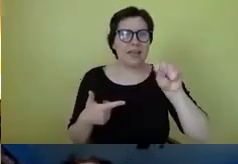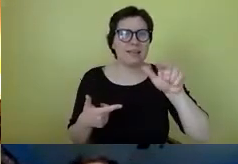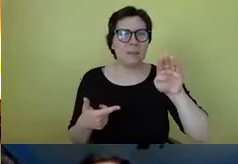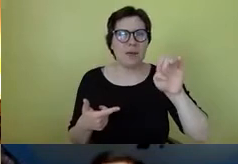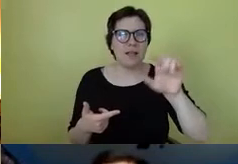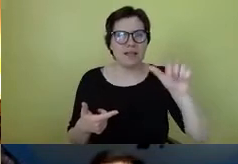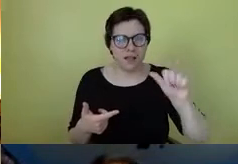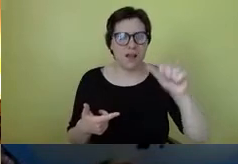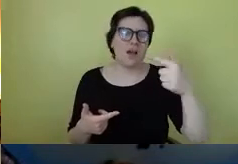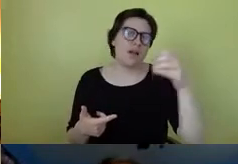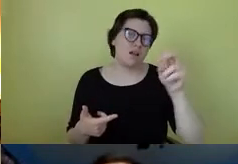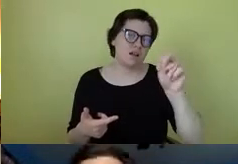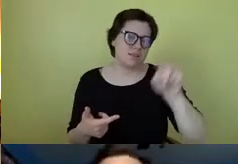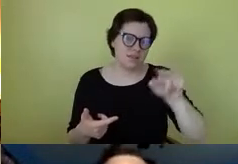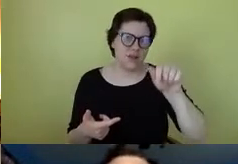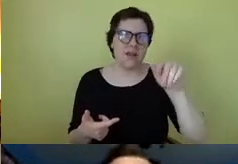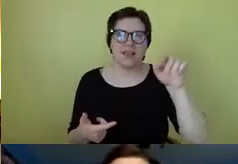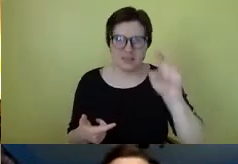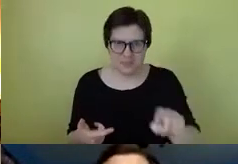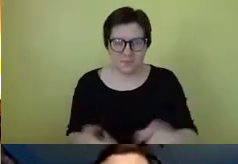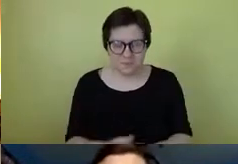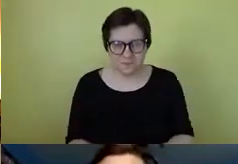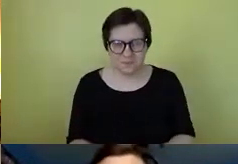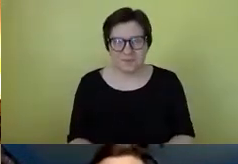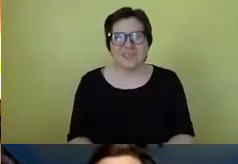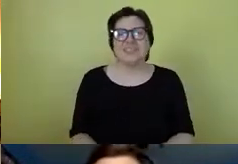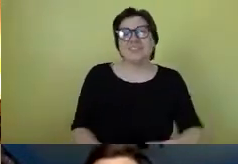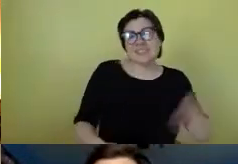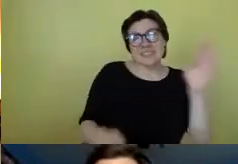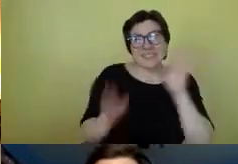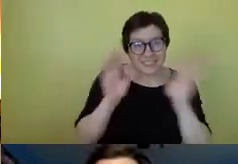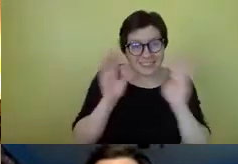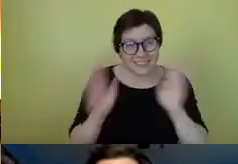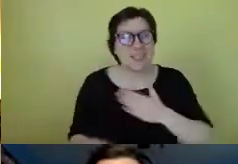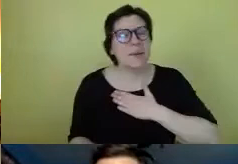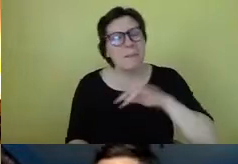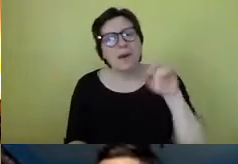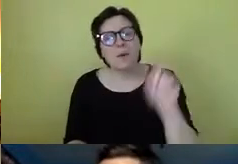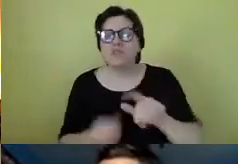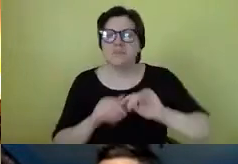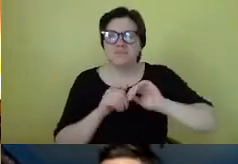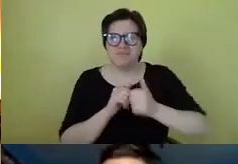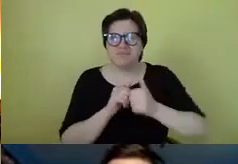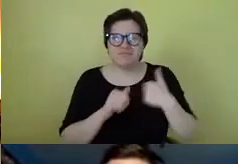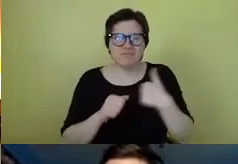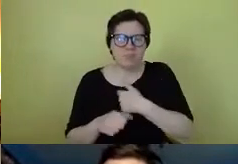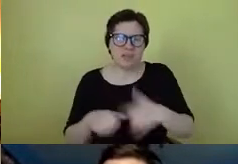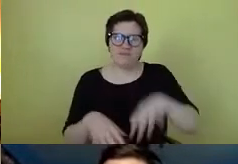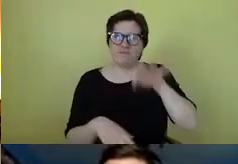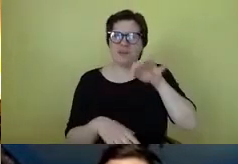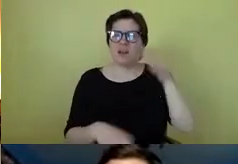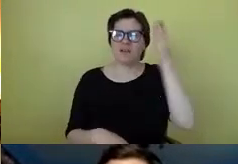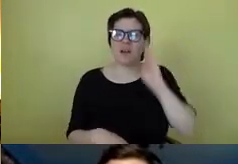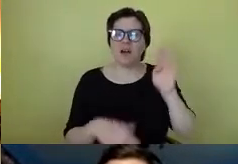University. Hi, Archbishop Gregory. My question is, how are we supposed to find God in the day-to-day